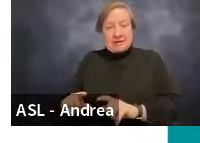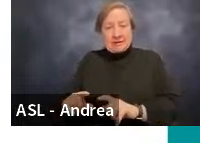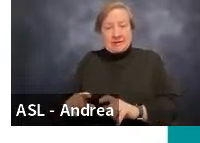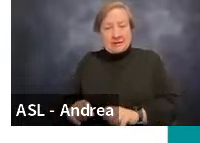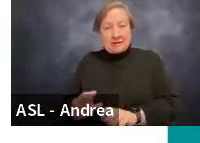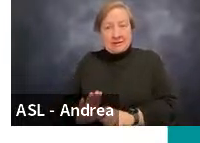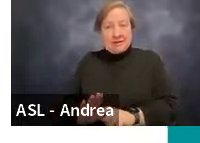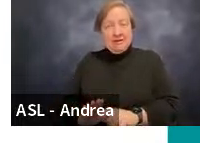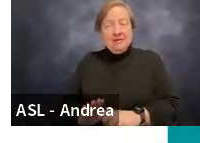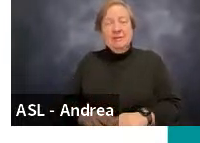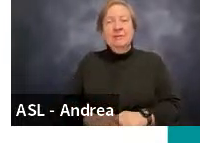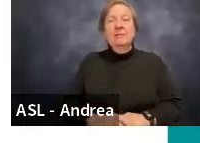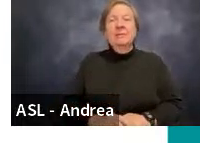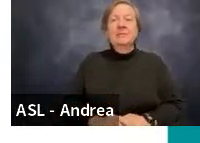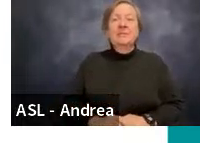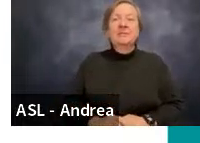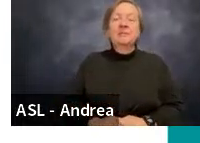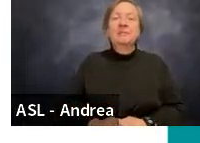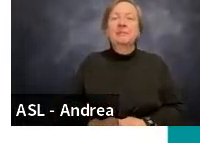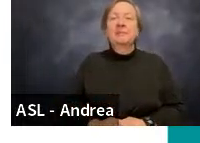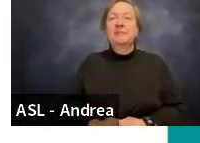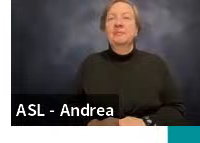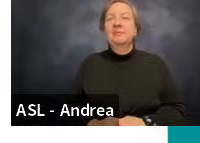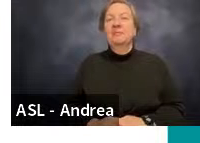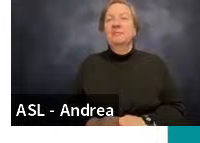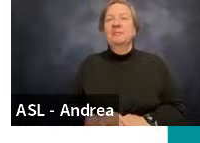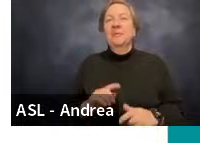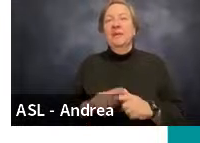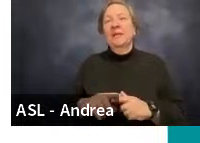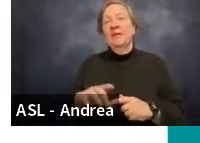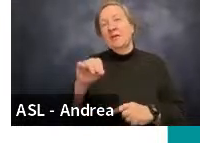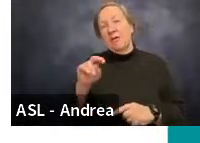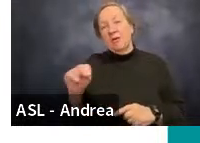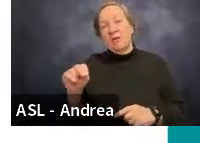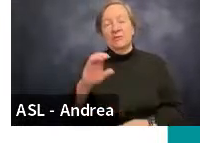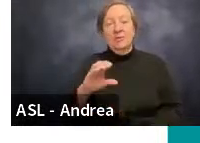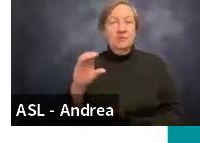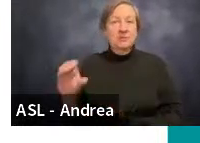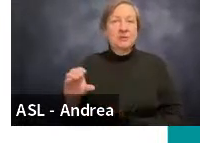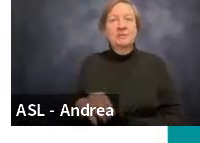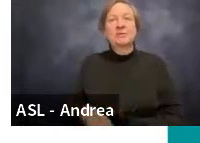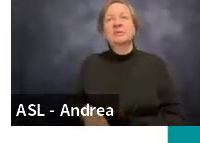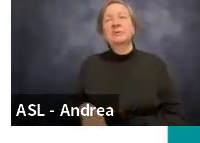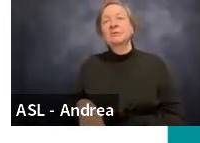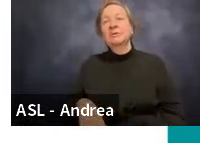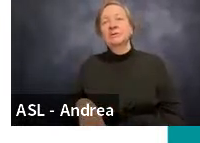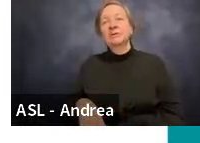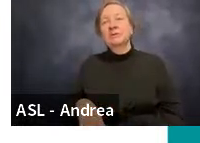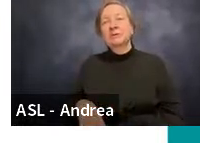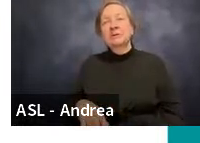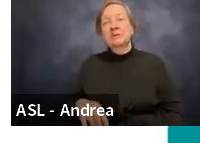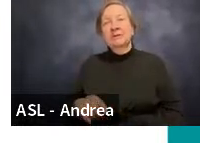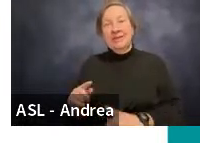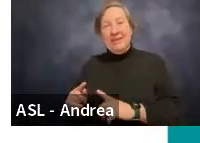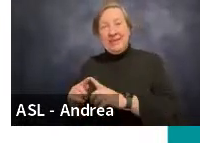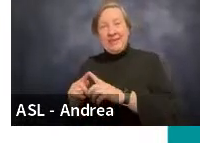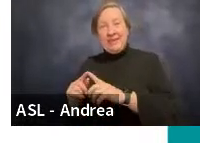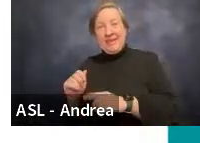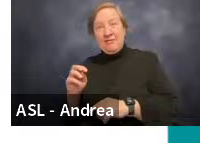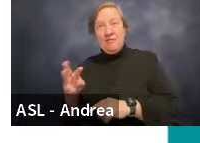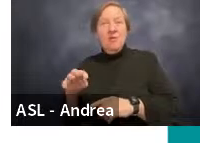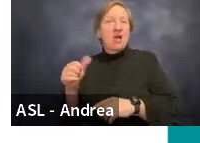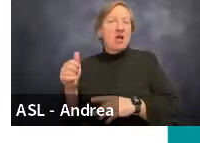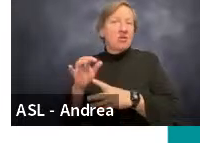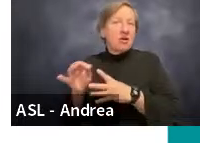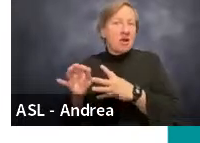icon towards the right side of the menu to toggle captions on. Click the sub-menu arrow to access more settings,